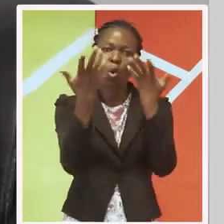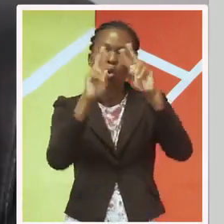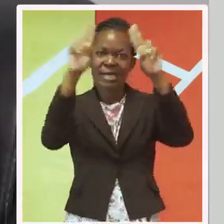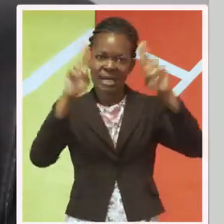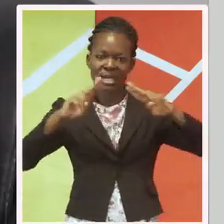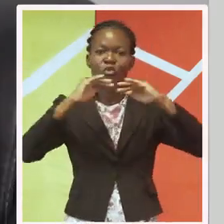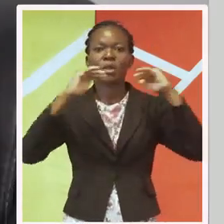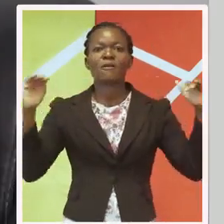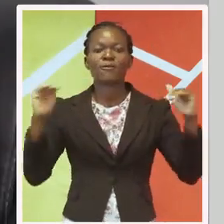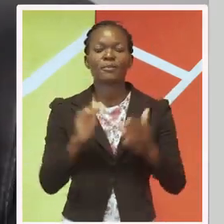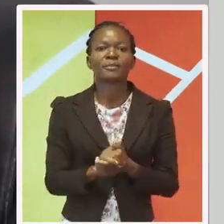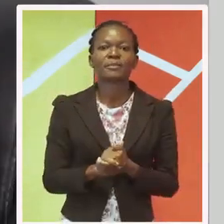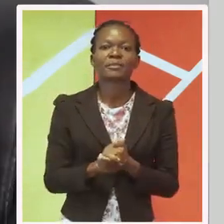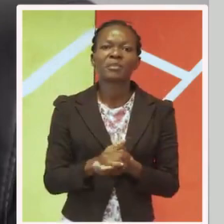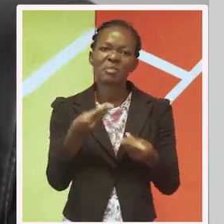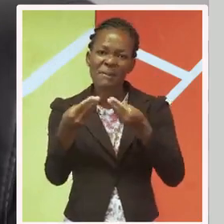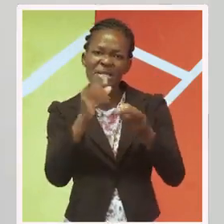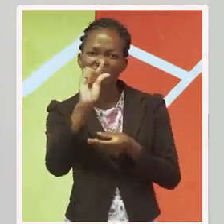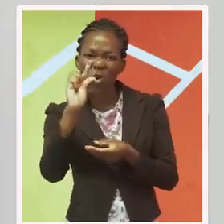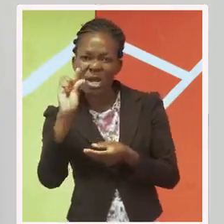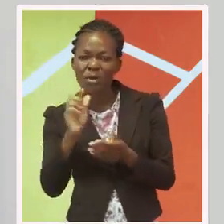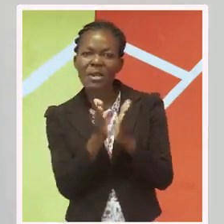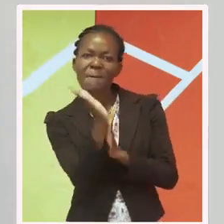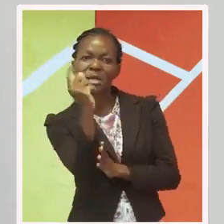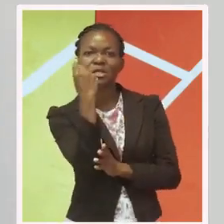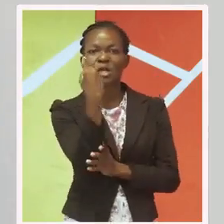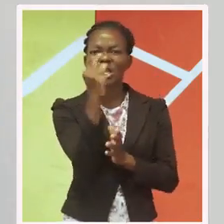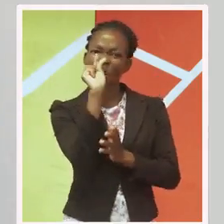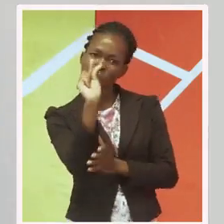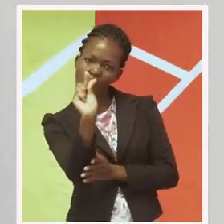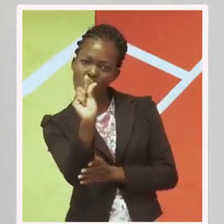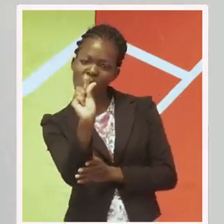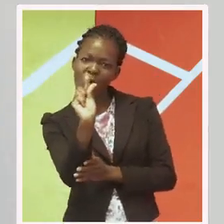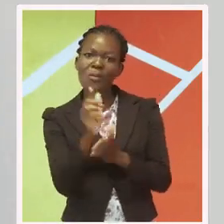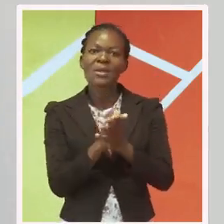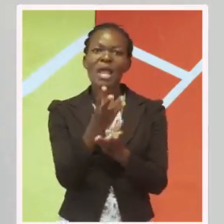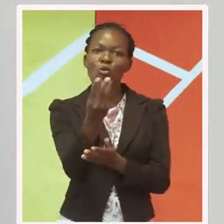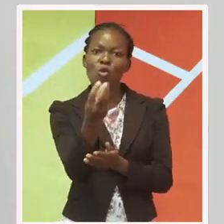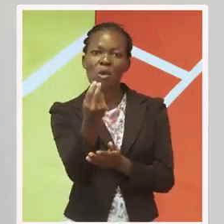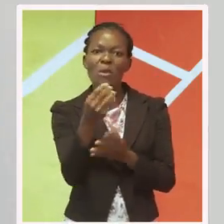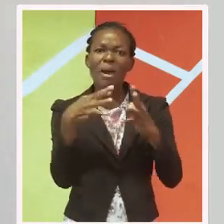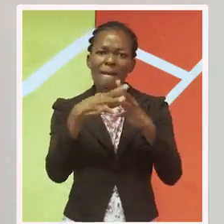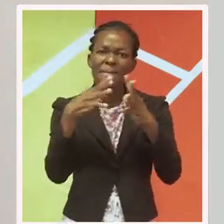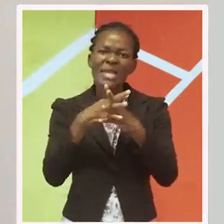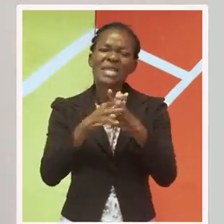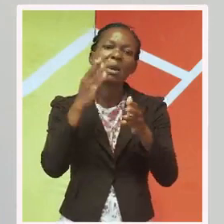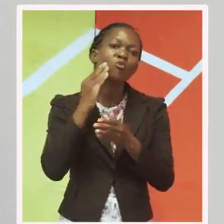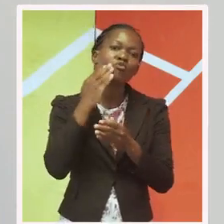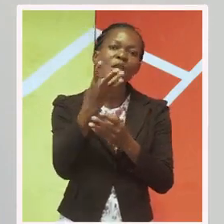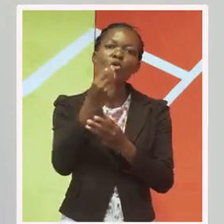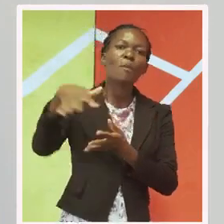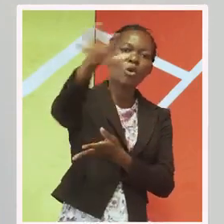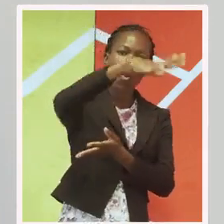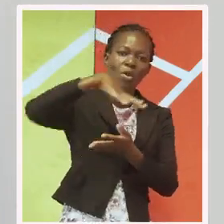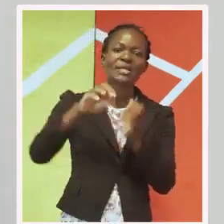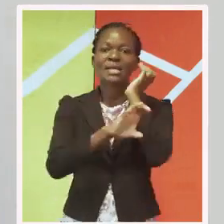whole on a national or international level. Macroeconomics is the branch of economics that deals with the overall